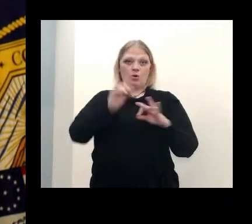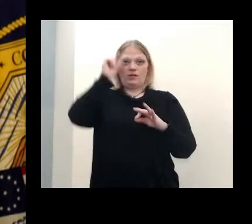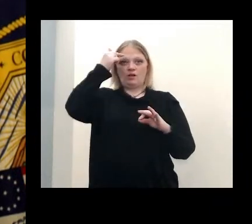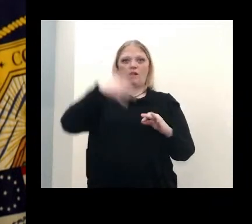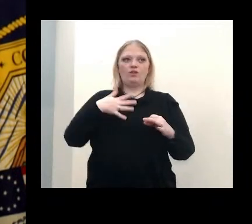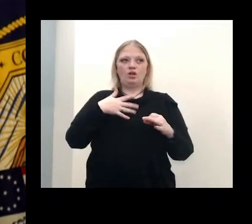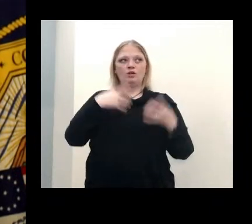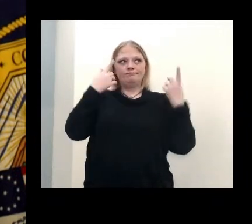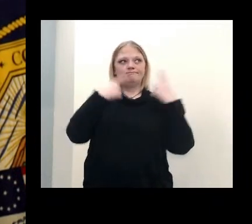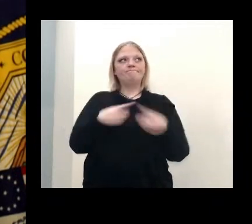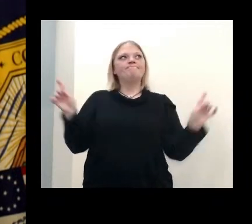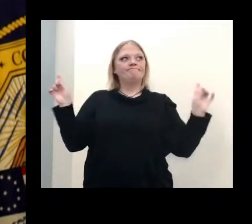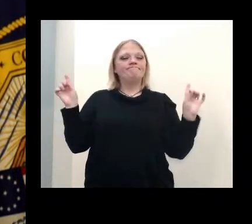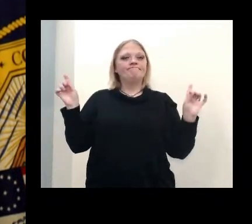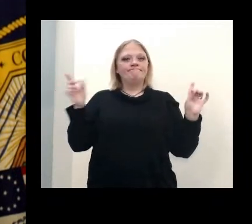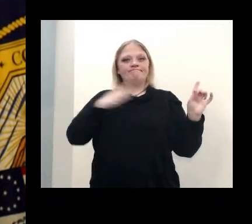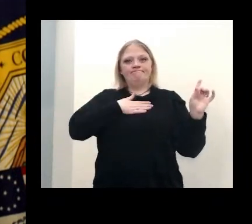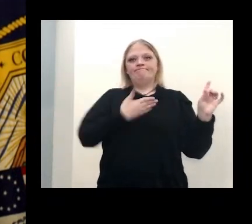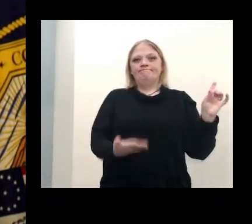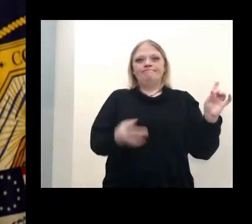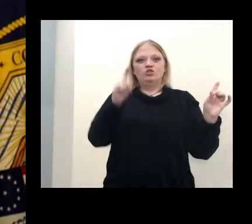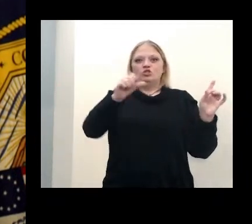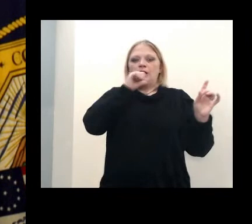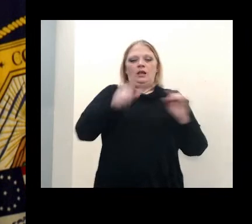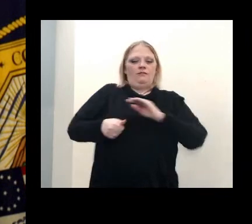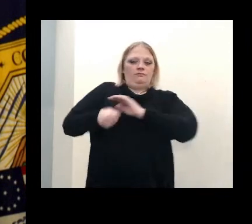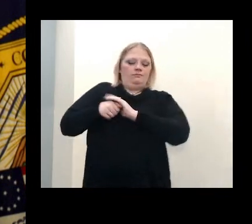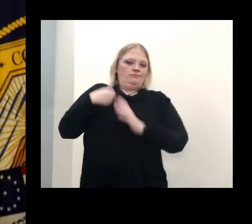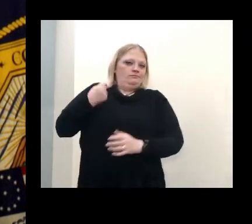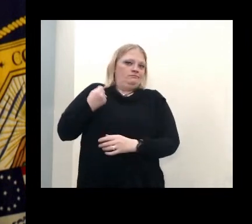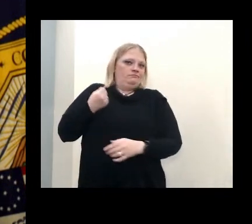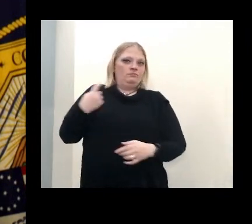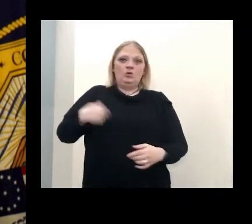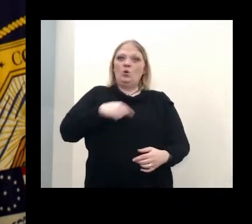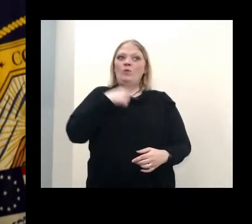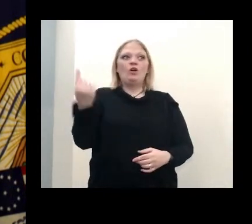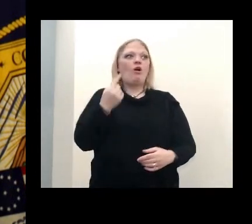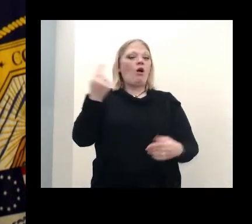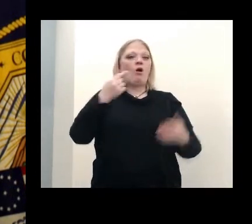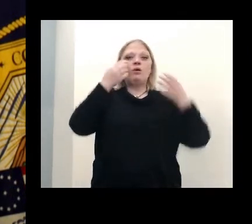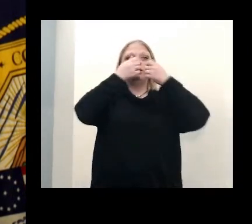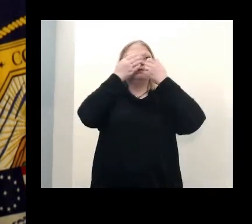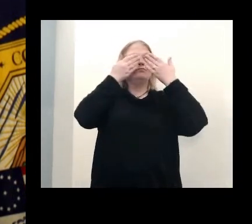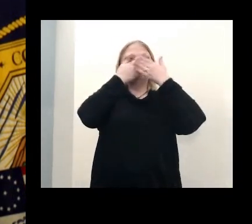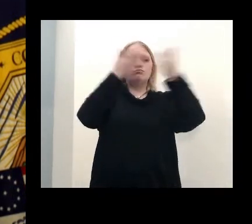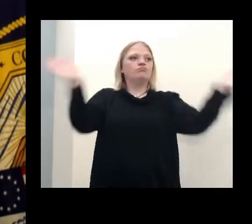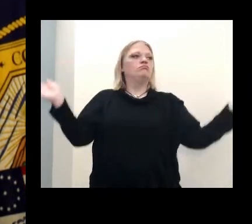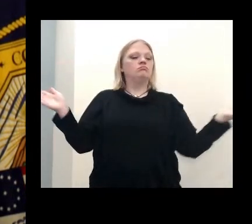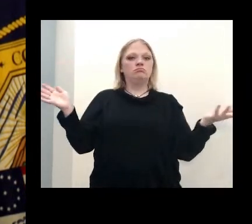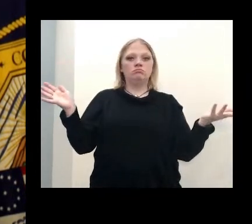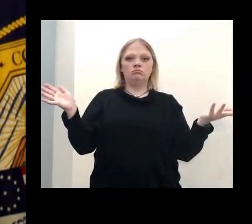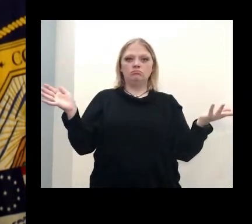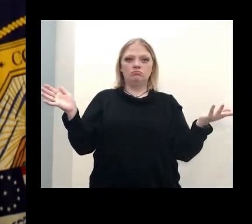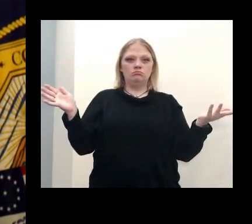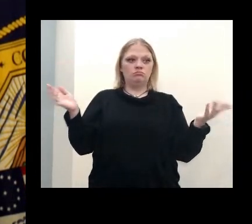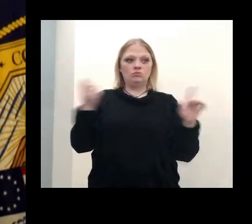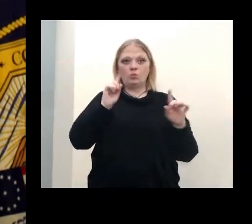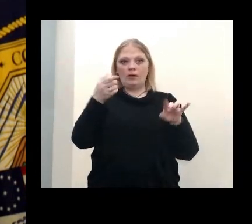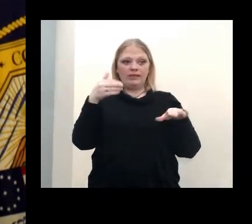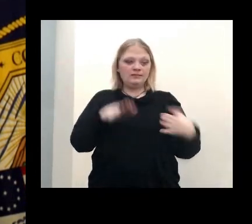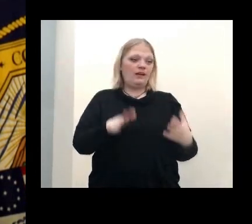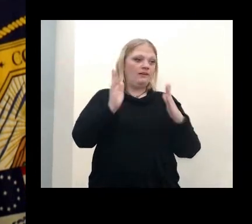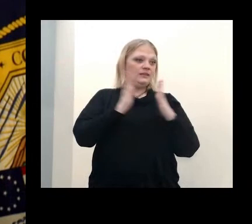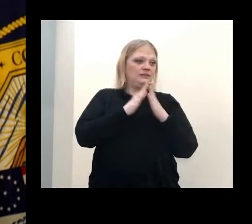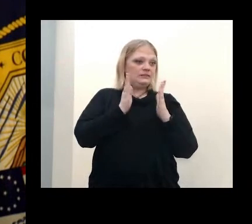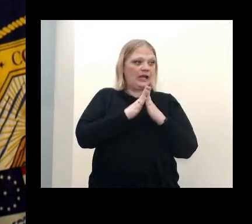out and noted that they should not have hid that data. We've always been upfront with the data on people where they've died, what town